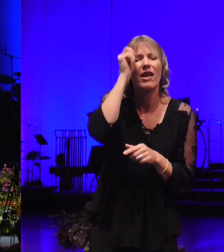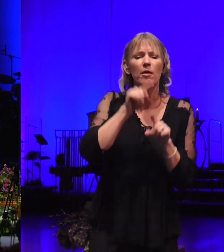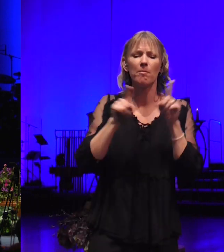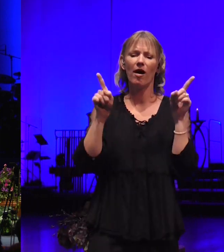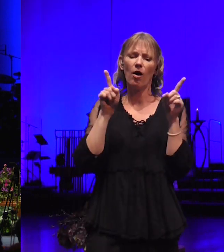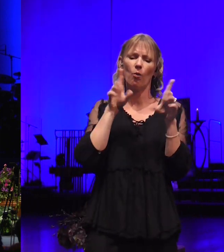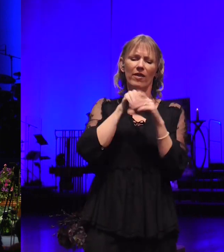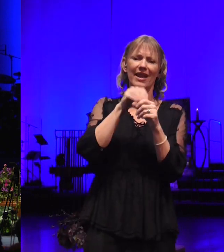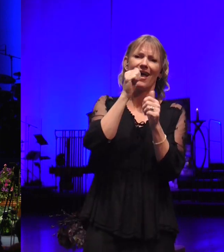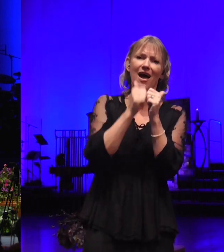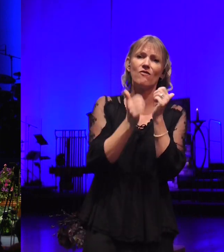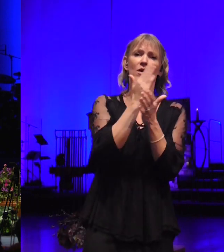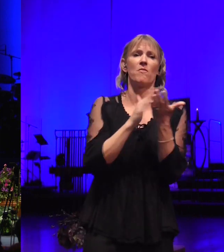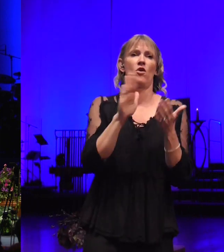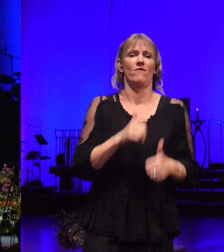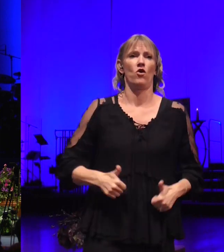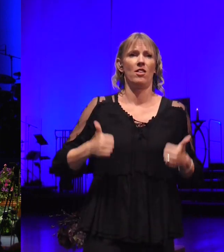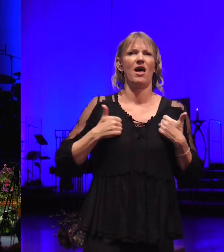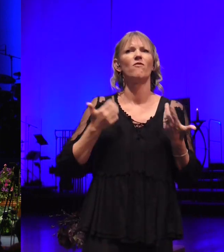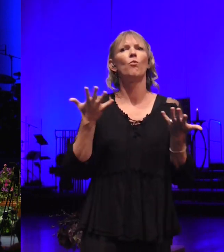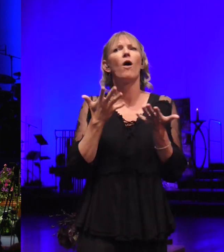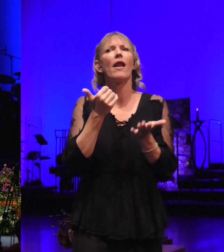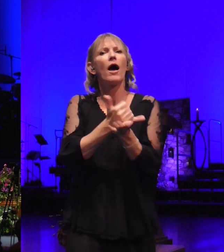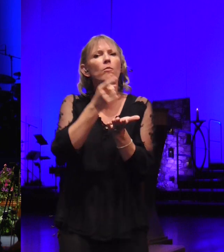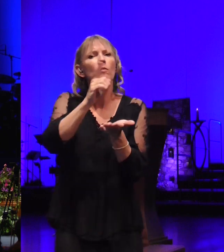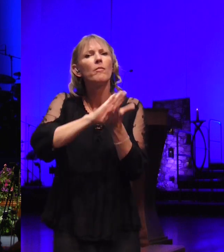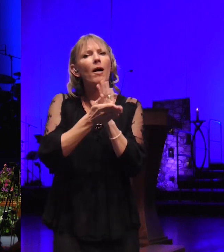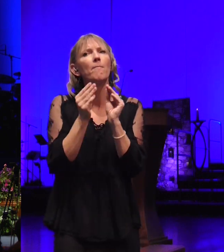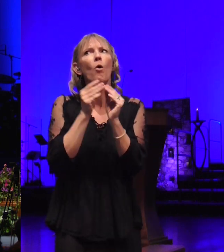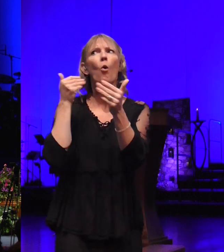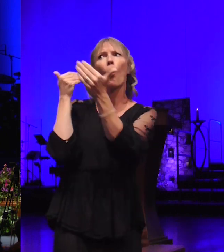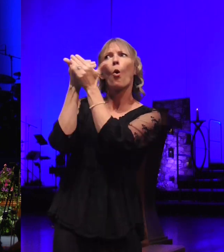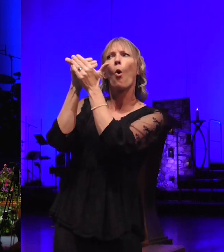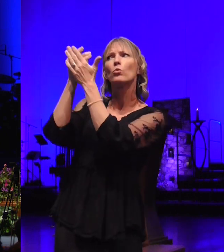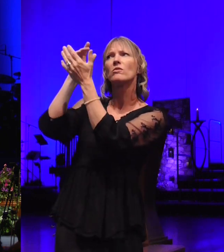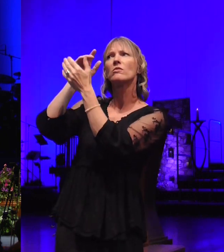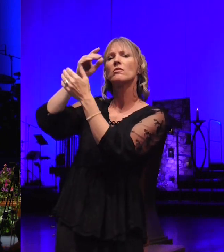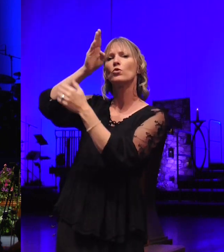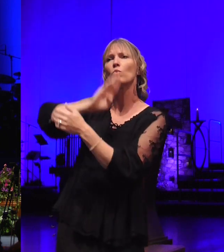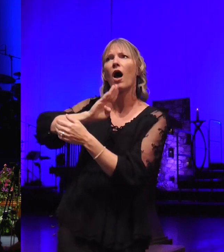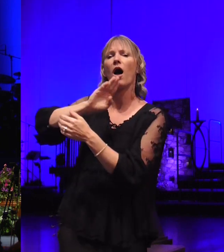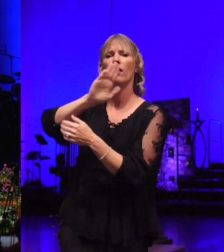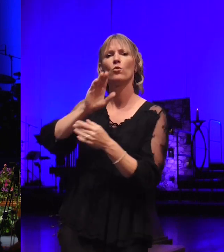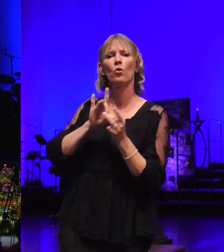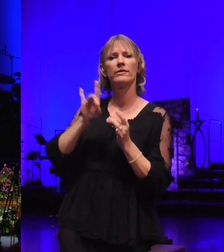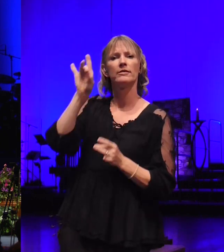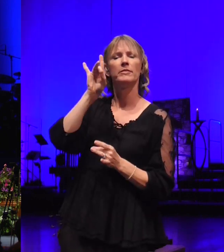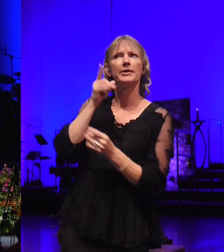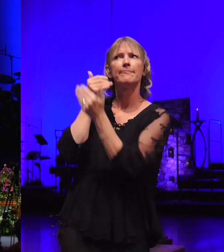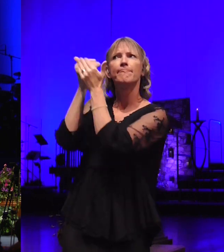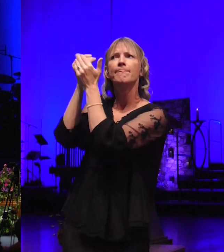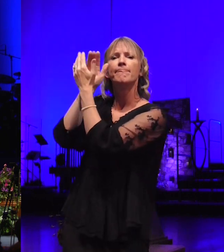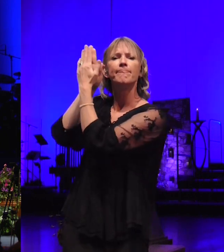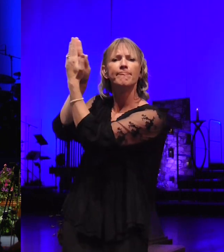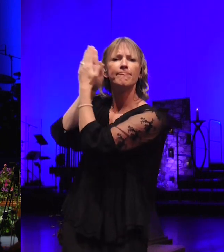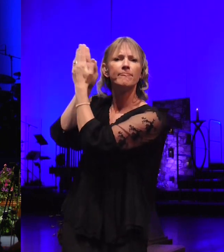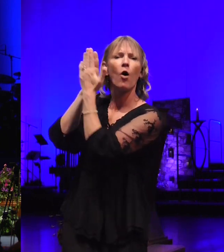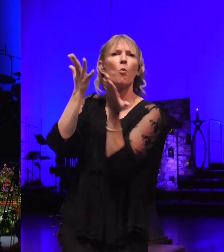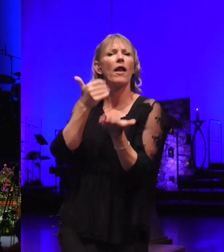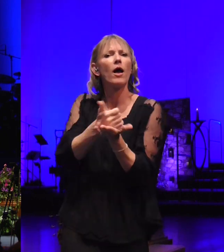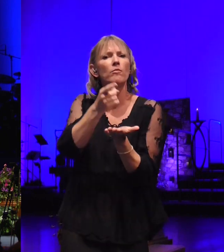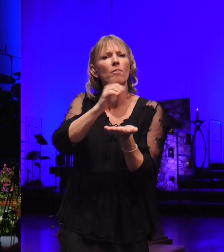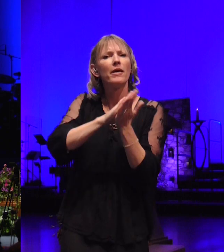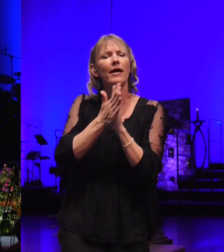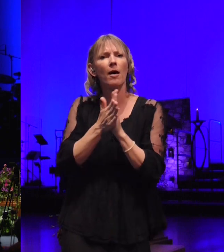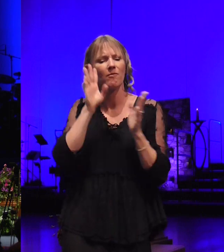life? What's getting you closer to God, closer to your spirit? What's giving you back to